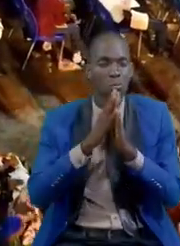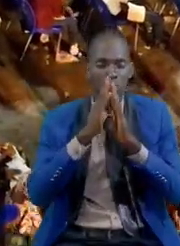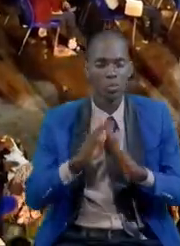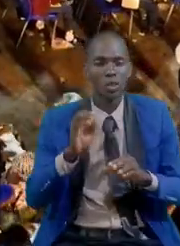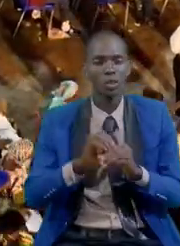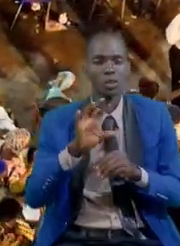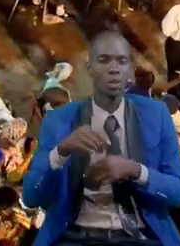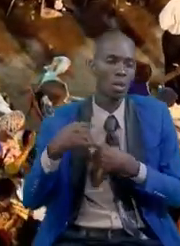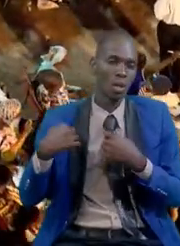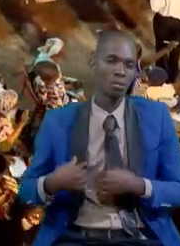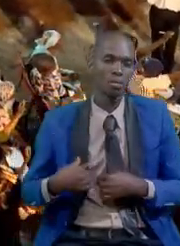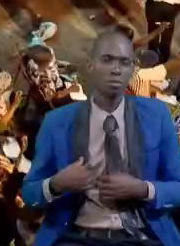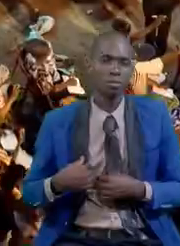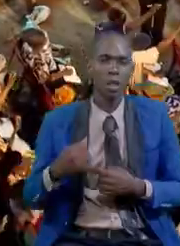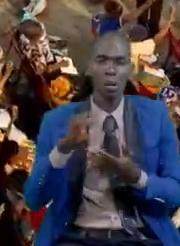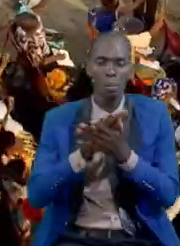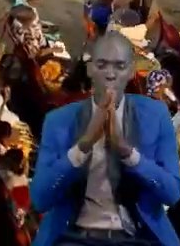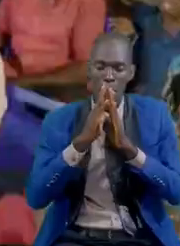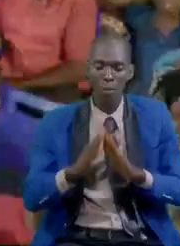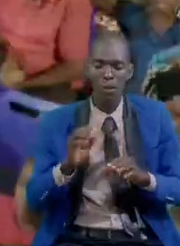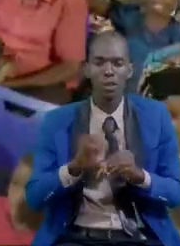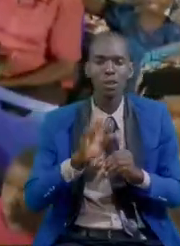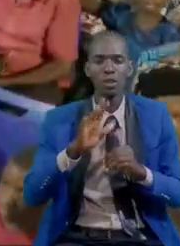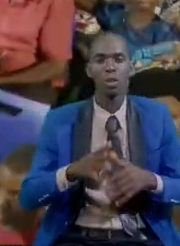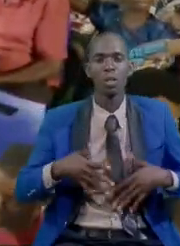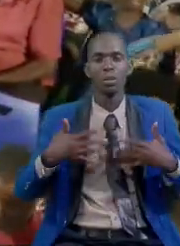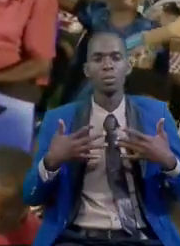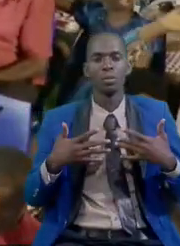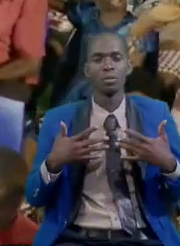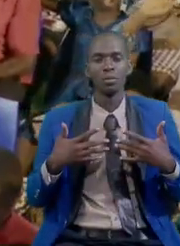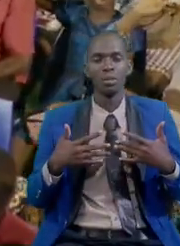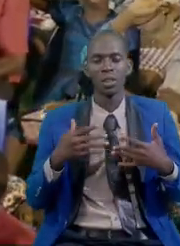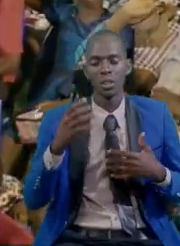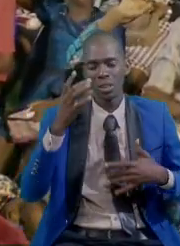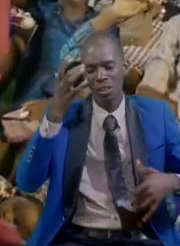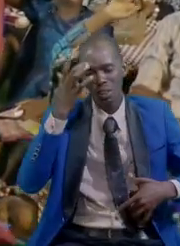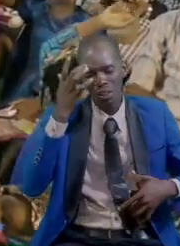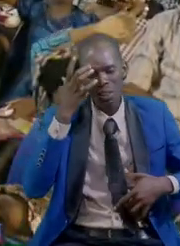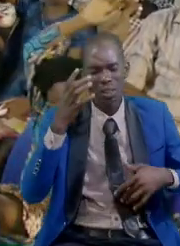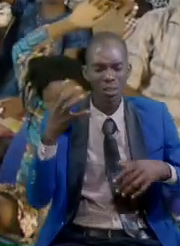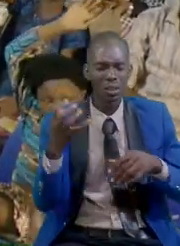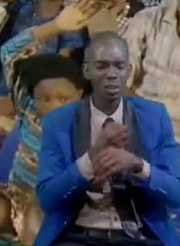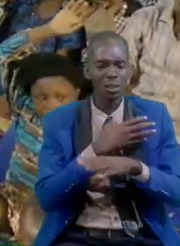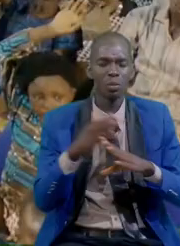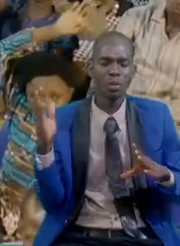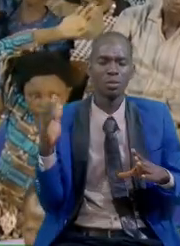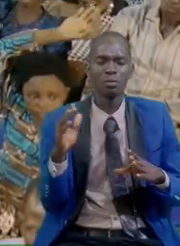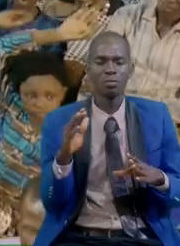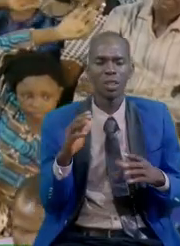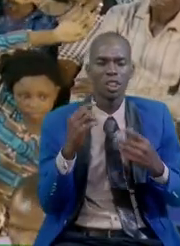heart. Peace in your life. Sickness gone.